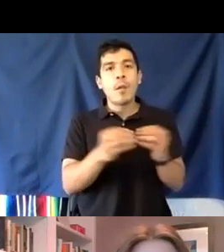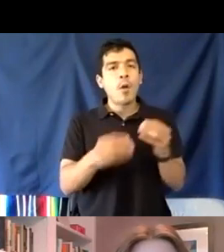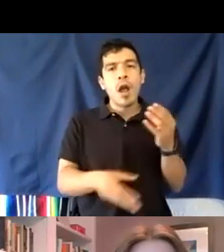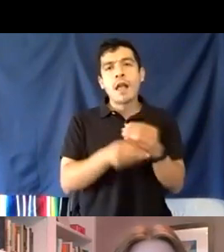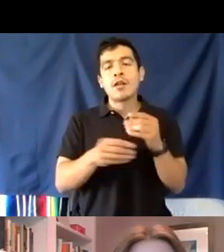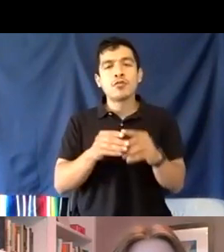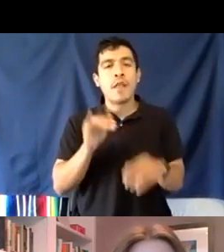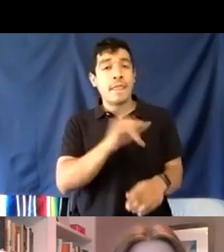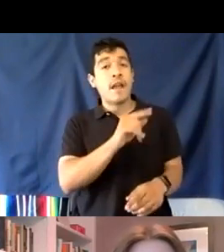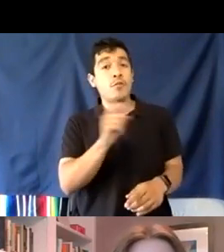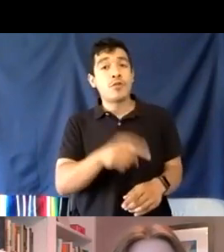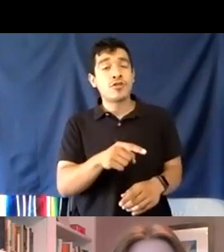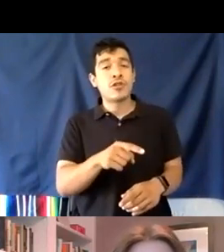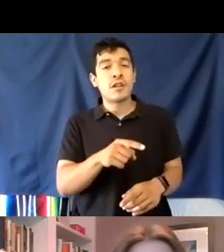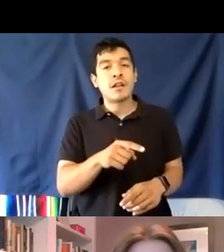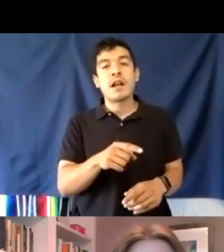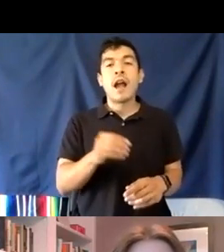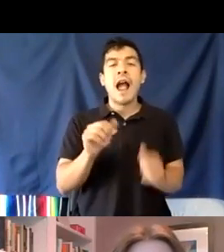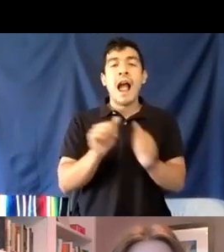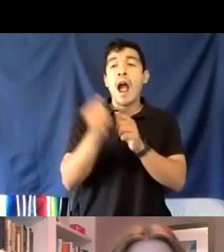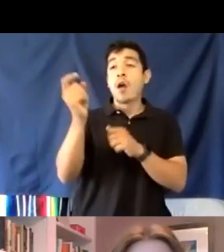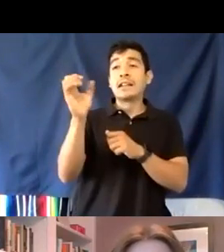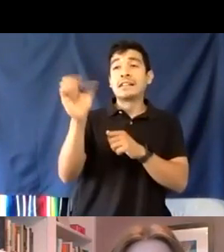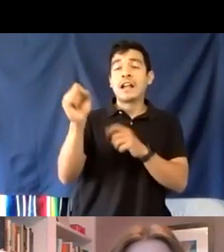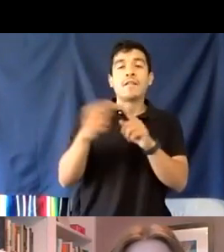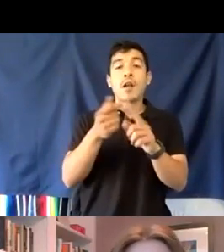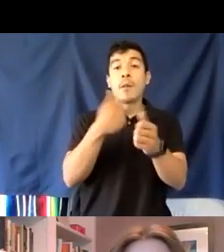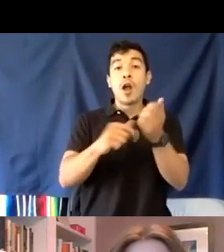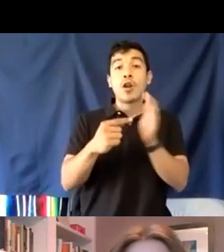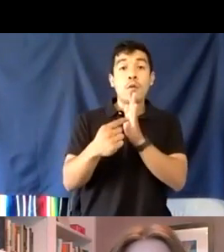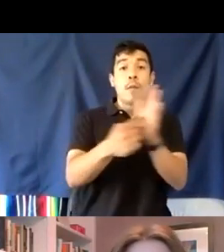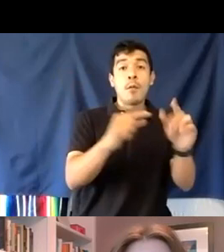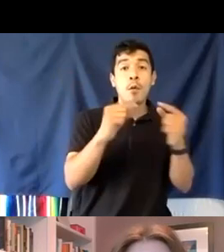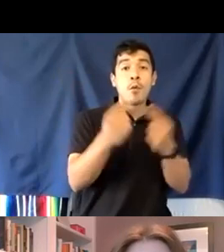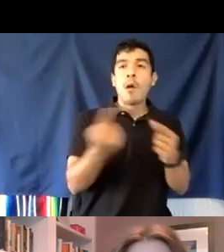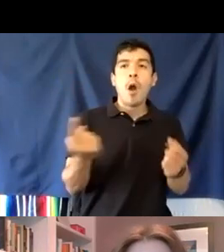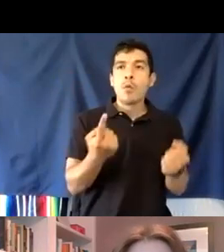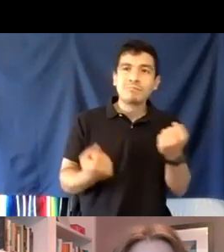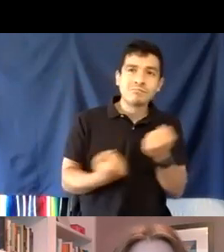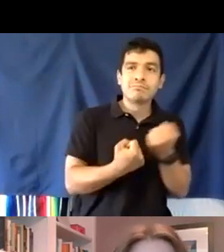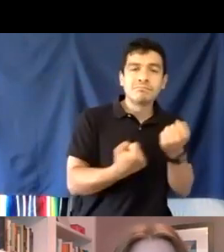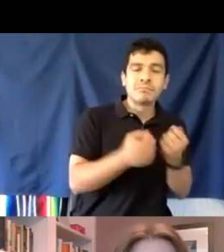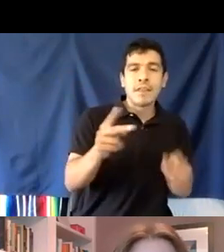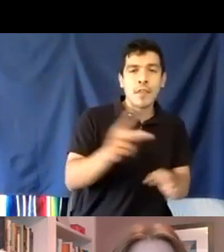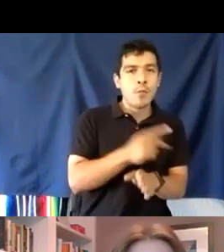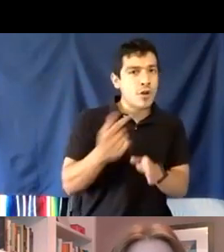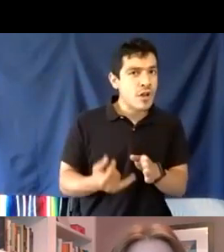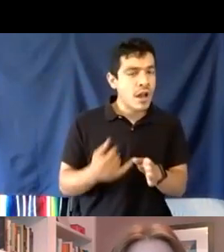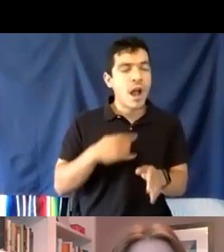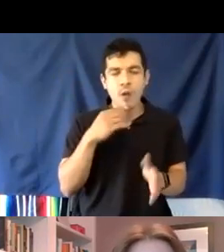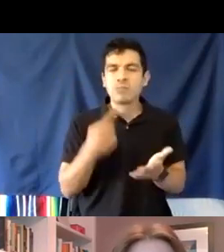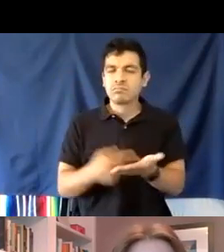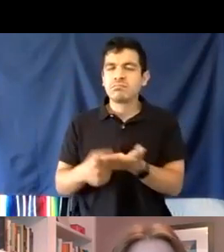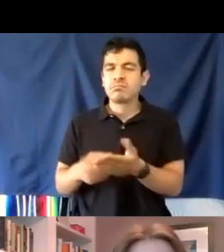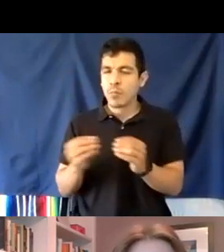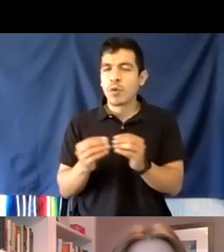question now, and how many execs from underrepresented groups are there all along the way supporting their project? I'll get into that a little bit more.